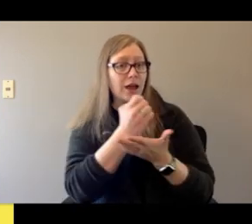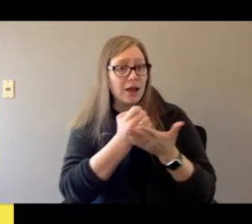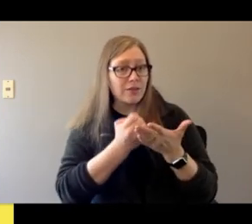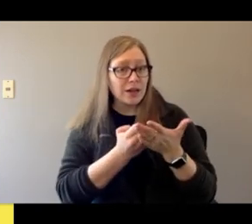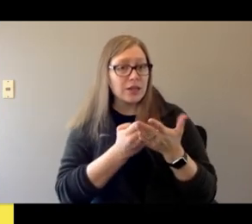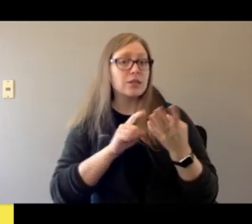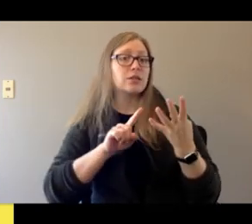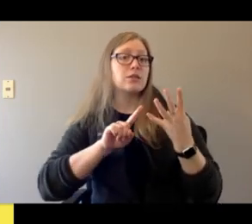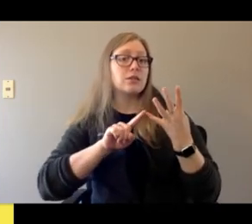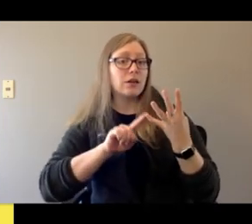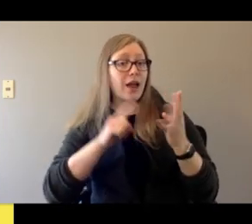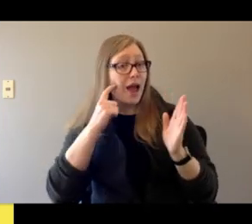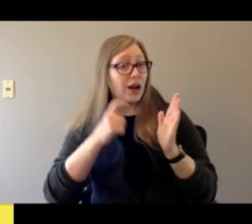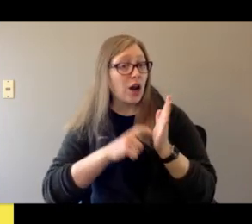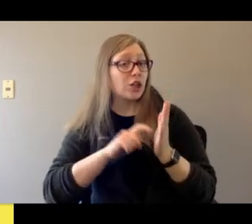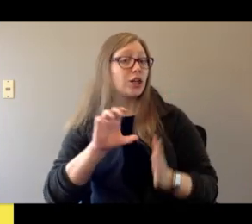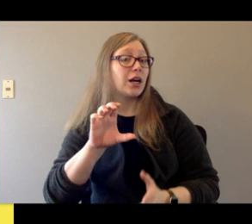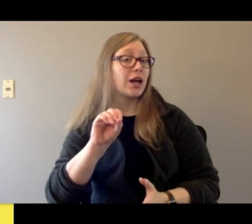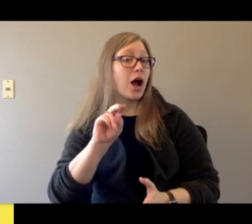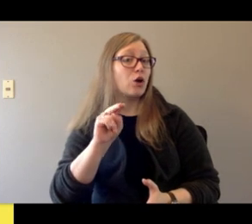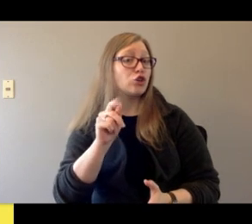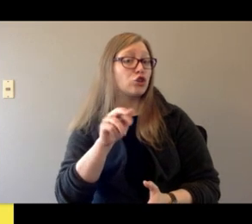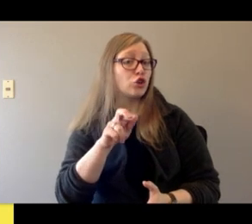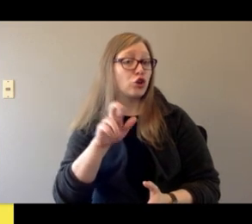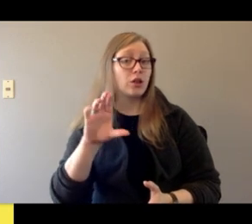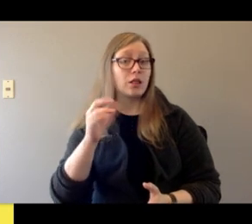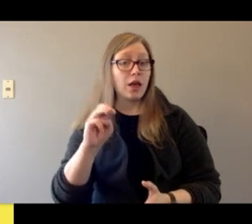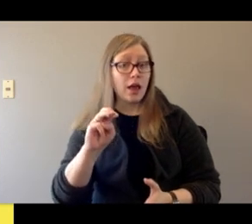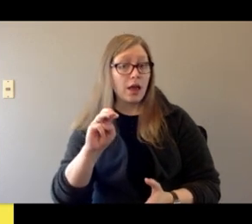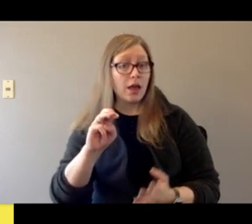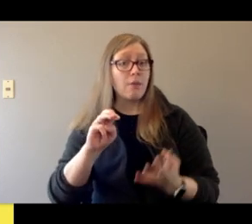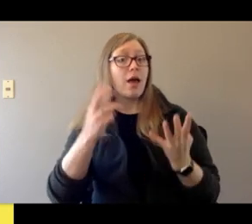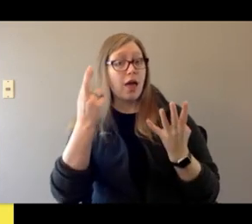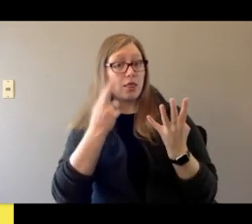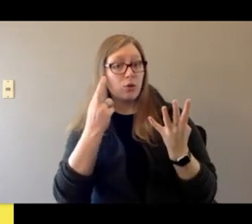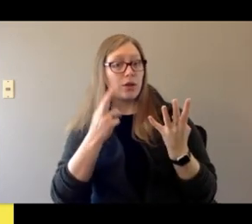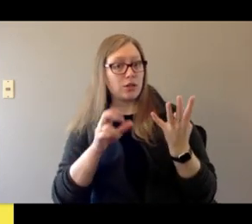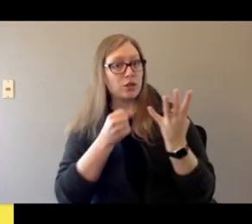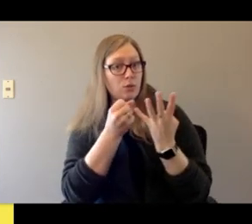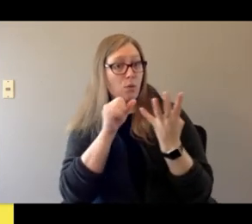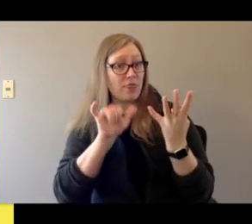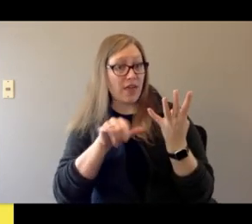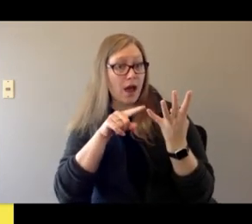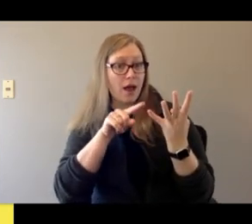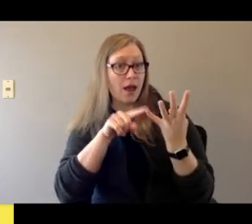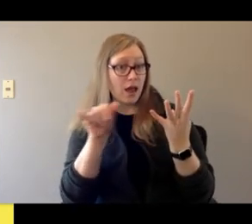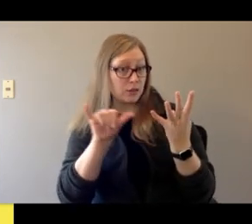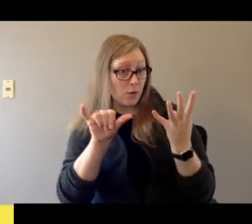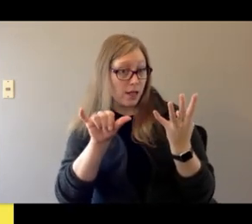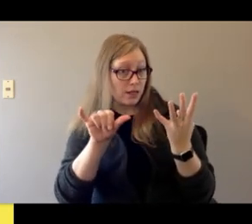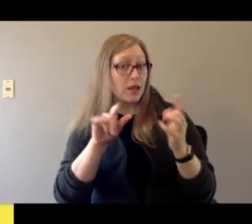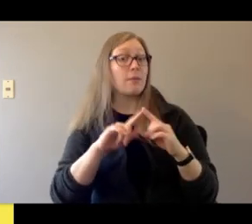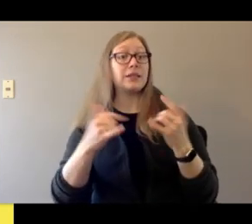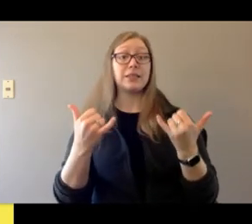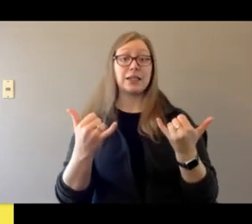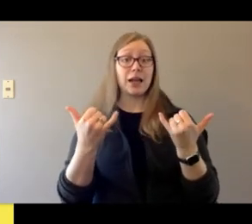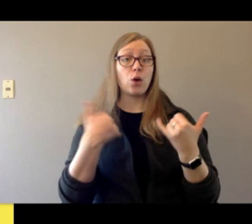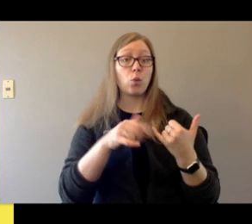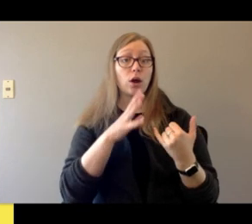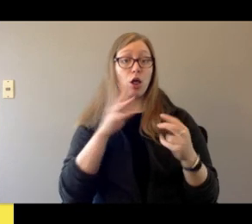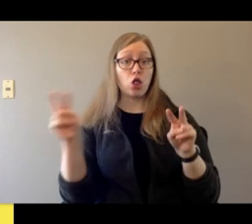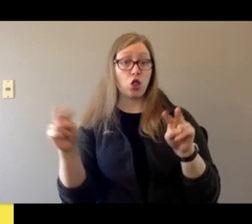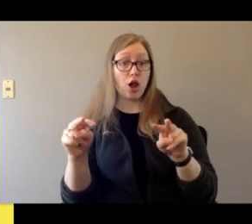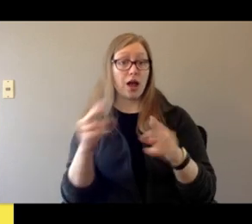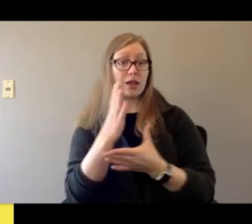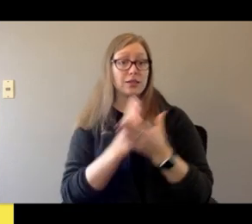counterclaim and reasoning that supports that as well. Today, what we're going to do is we're actually going to look at some logical